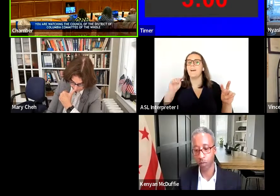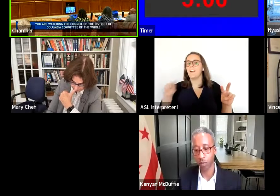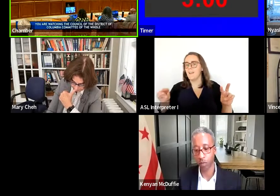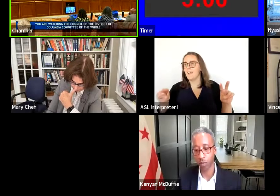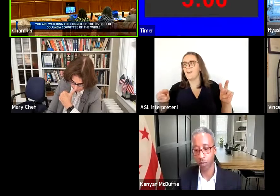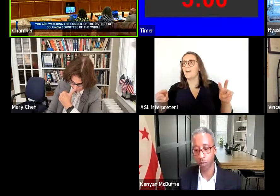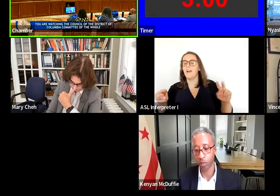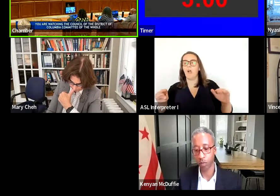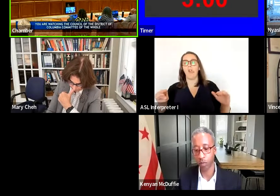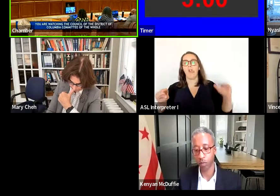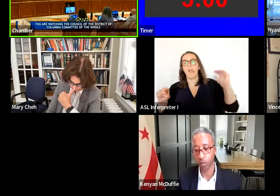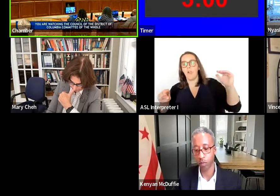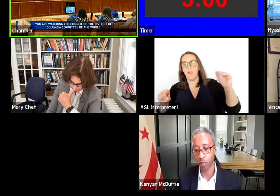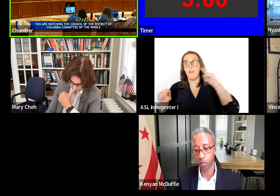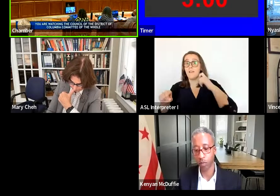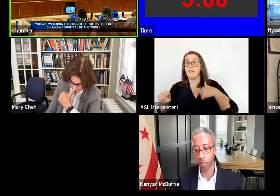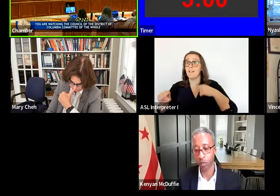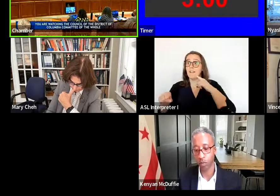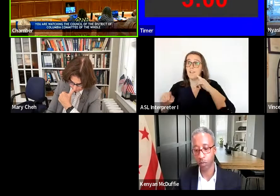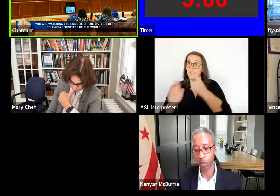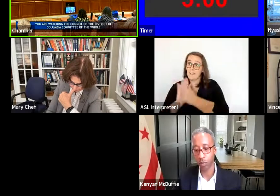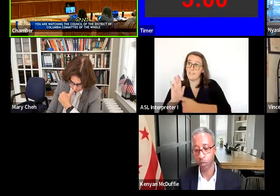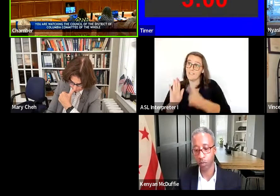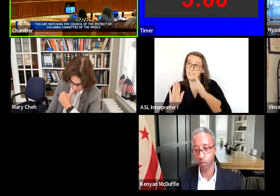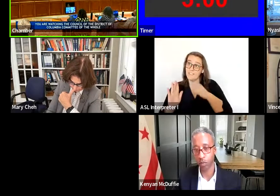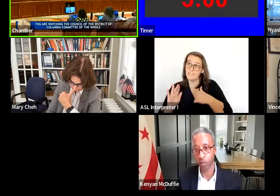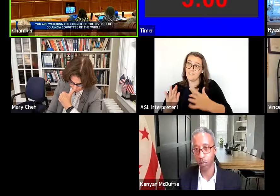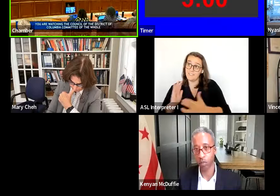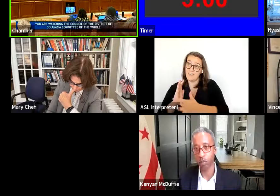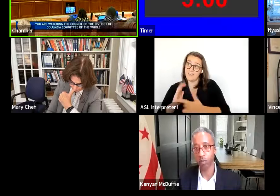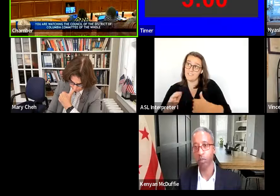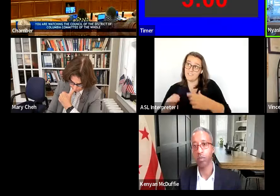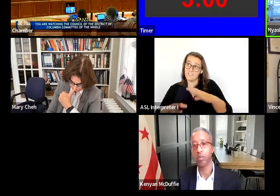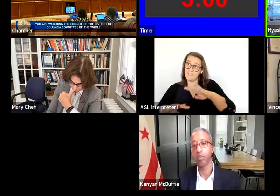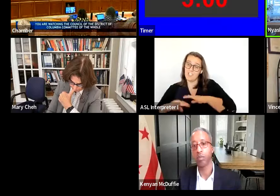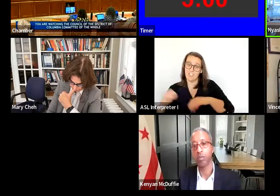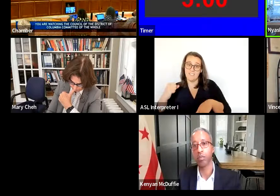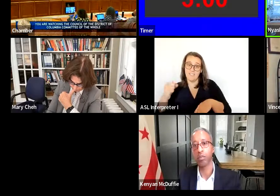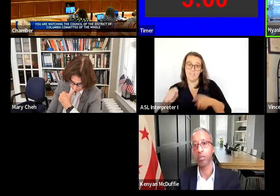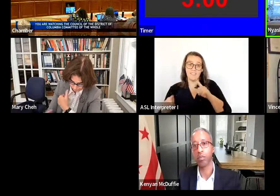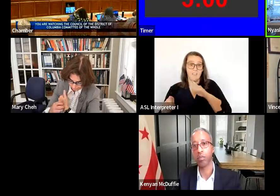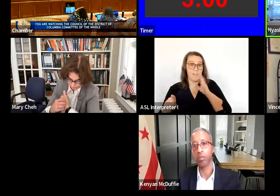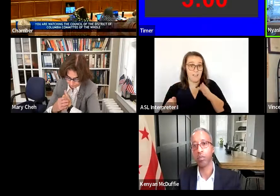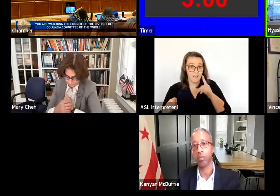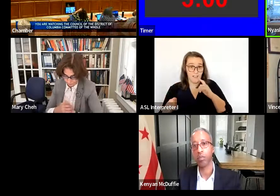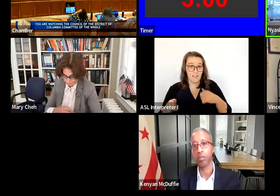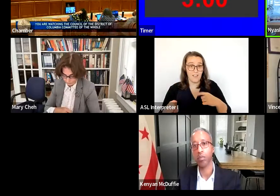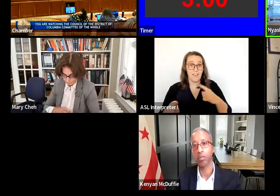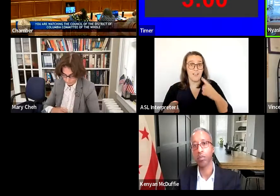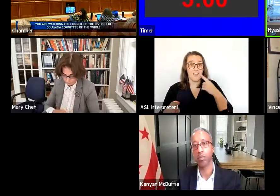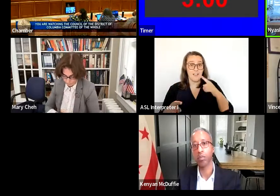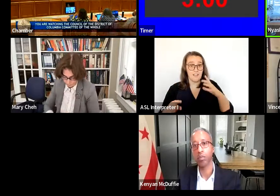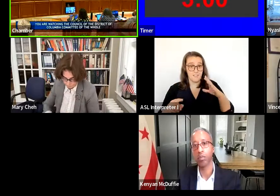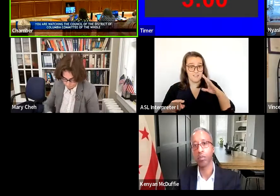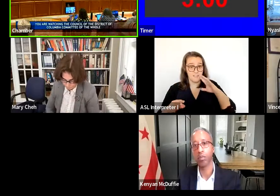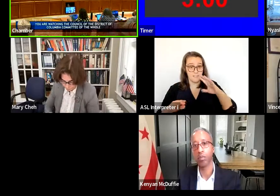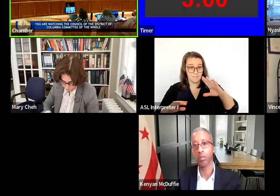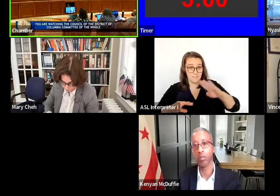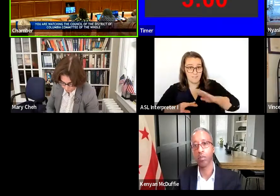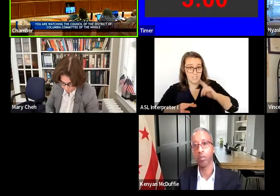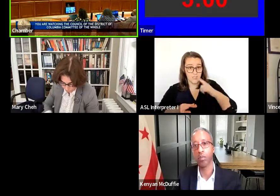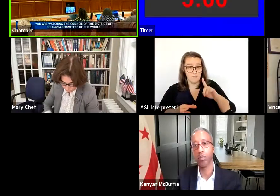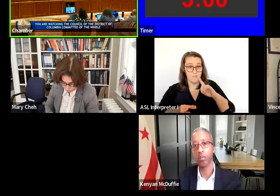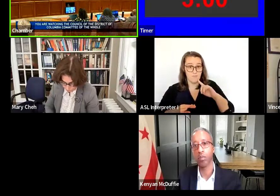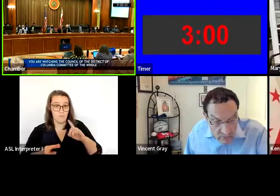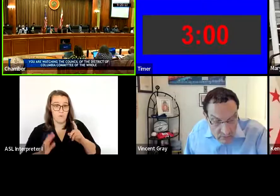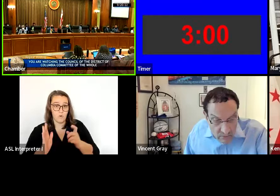sufficient for our consideration? Yes, it is. Madam Secretary, is the record complete? Once the report and hearing record are filed. Madam Budget Director, does